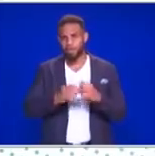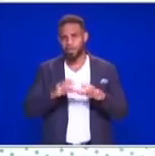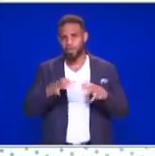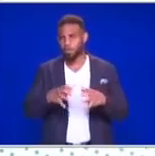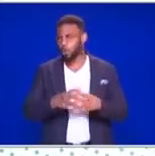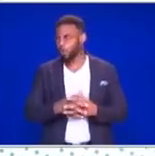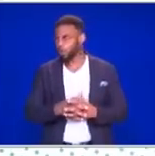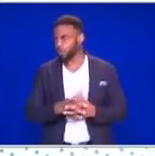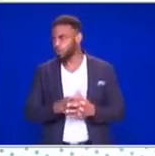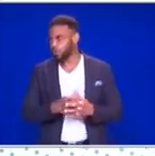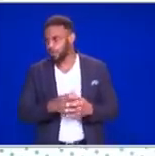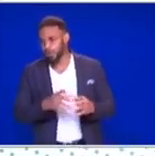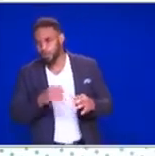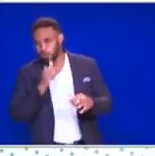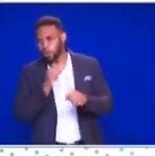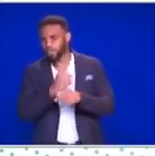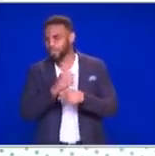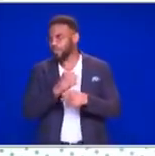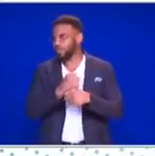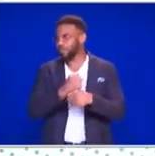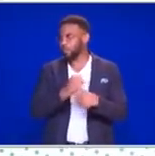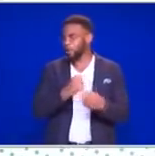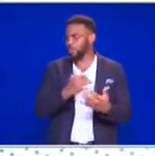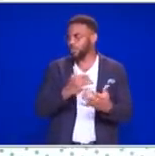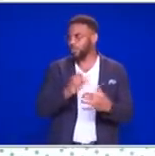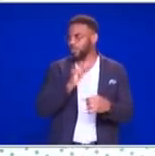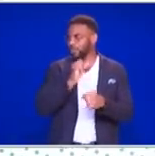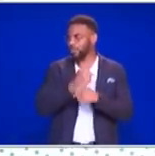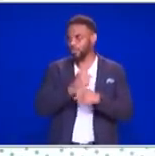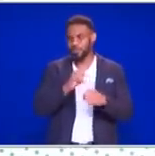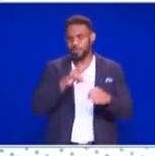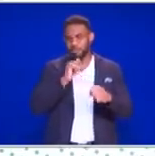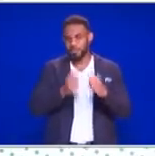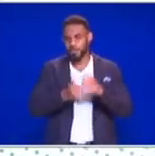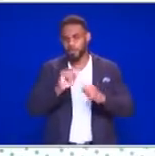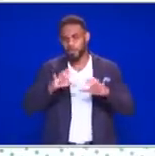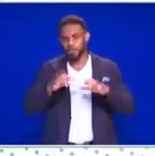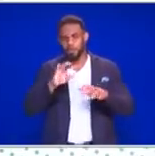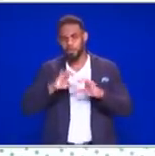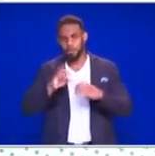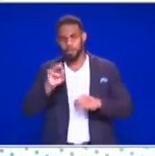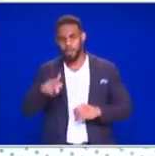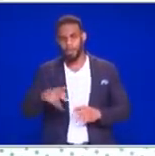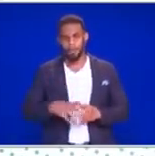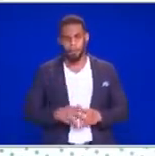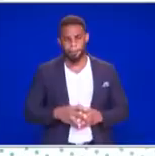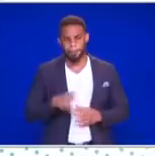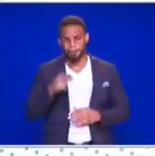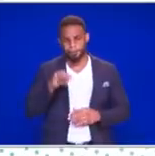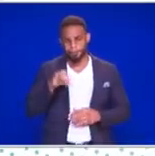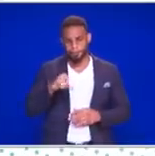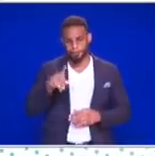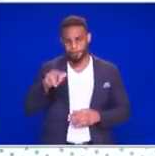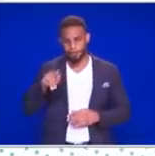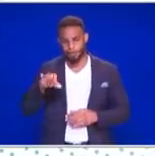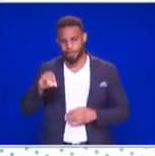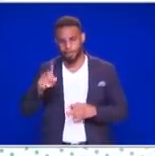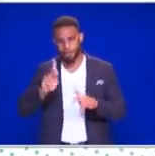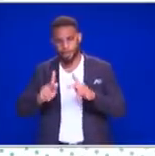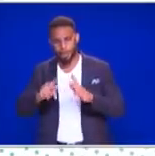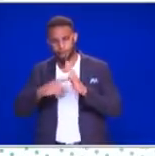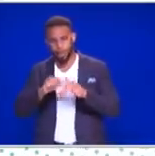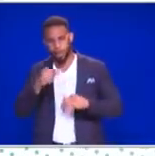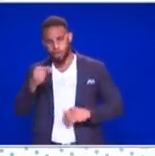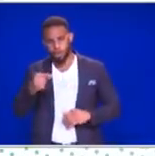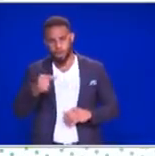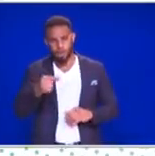group. Often these show an inverse relationship to the most prevalent group map. The Hispanic or Latino population, shown